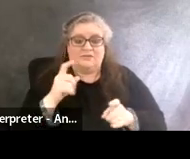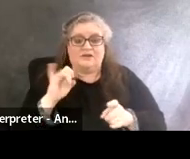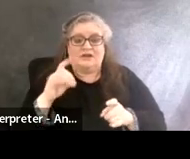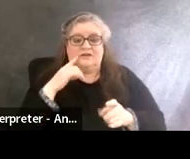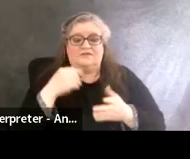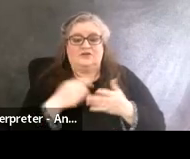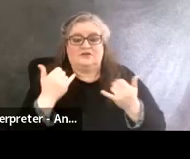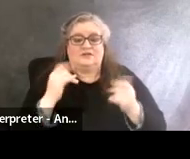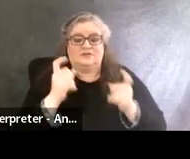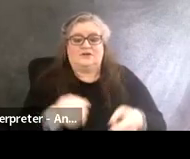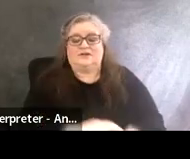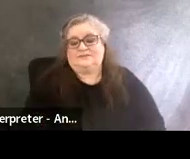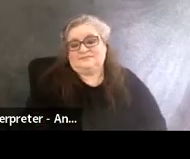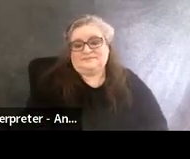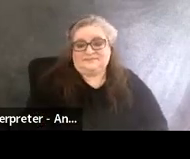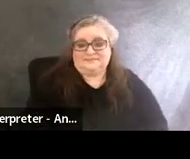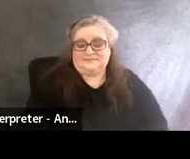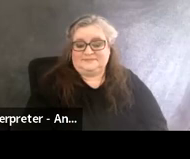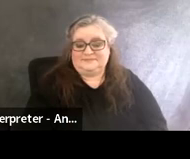this grant?